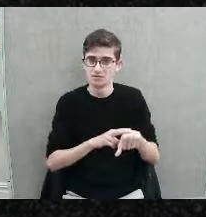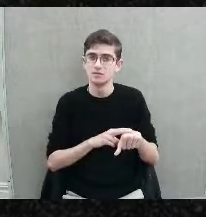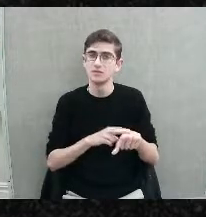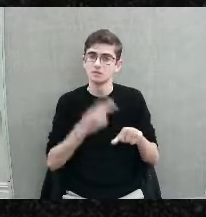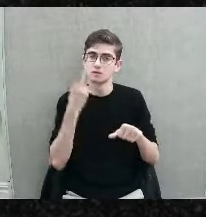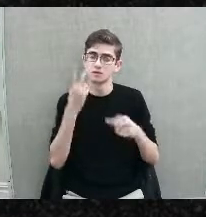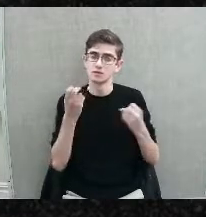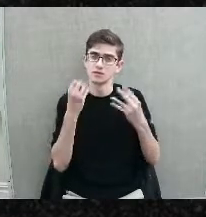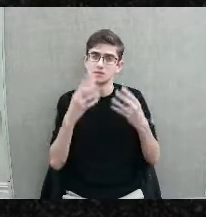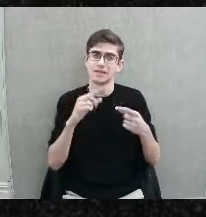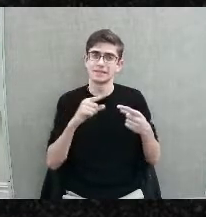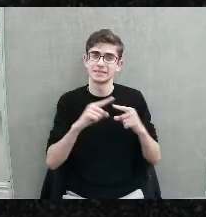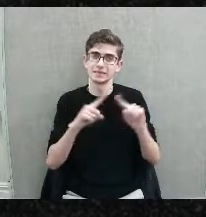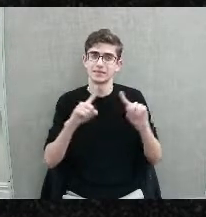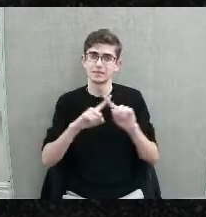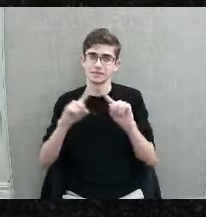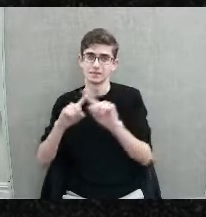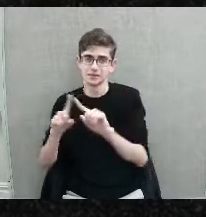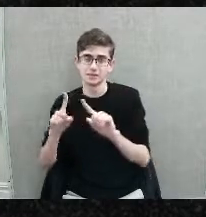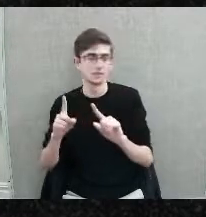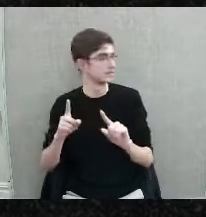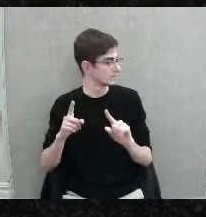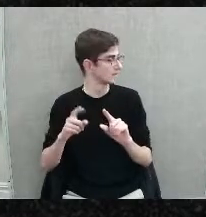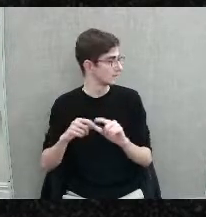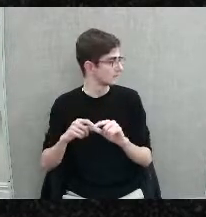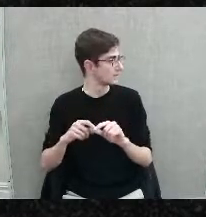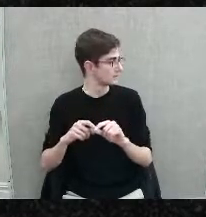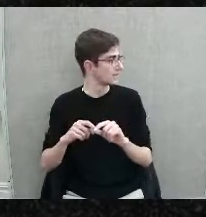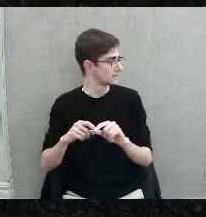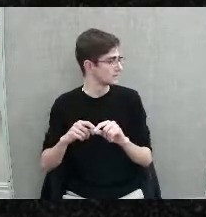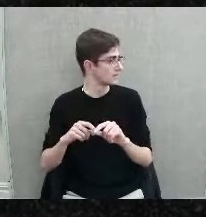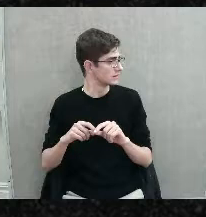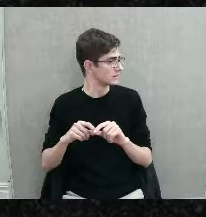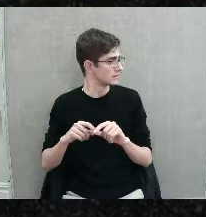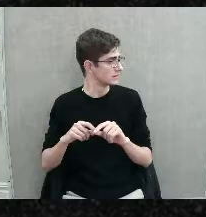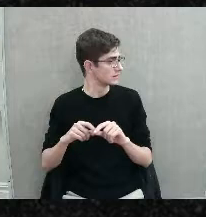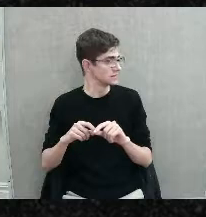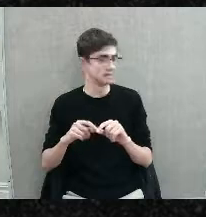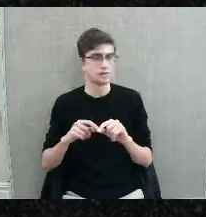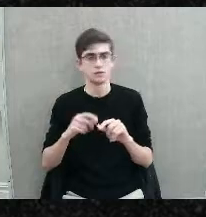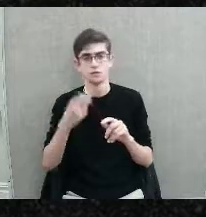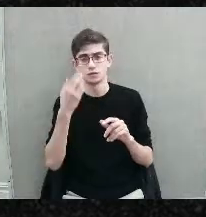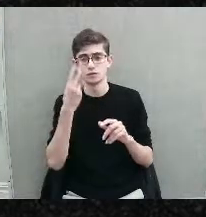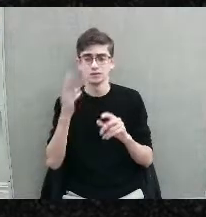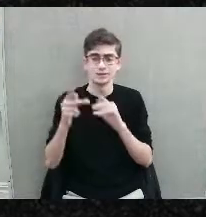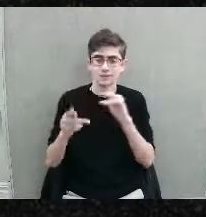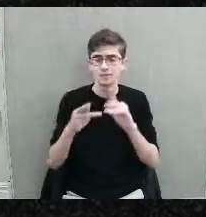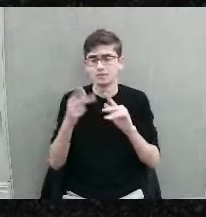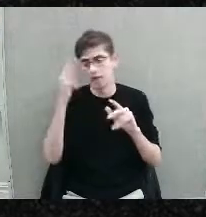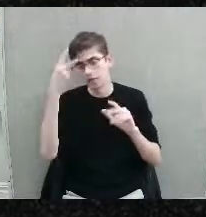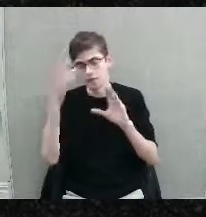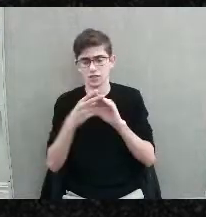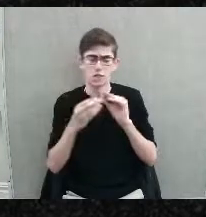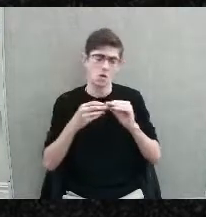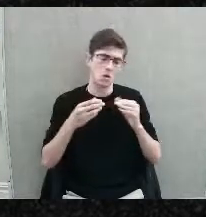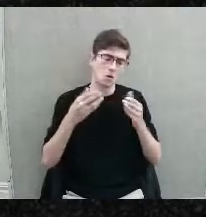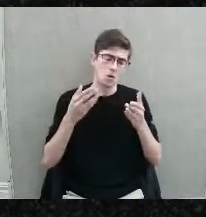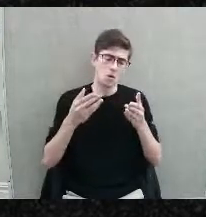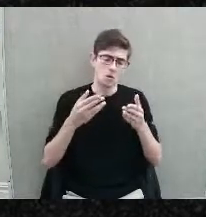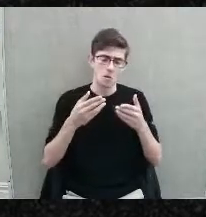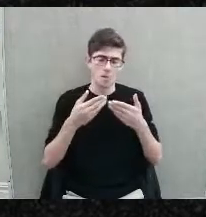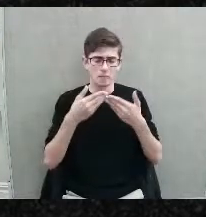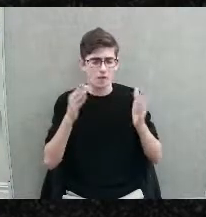you see, informal workers saying public servants are privileged because they have, stability in employment